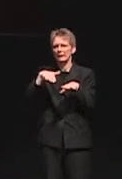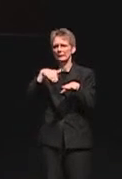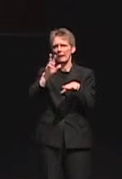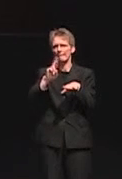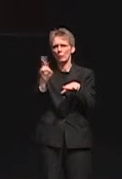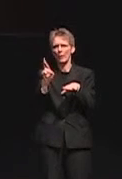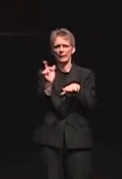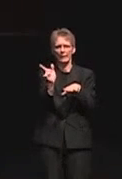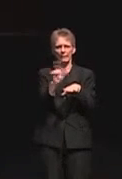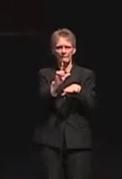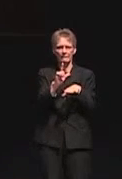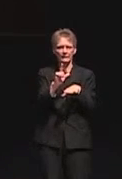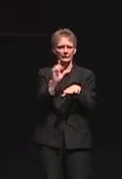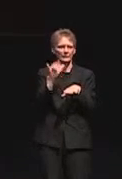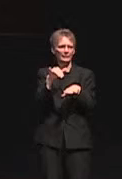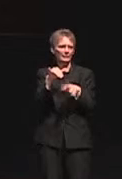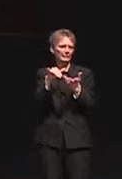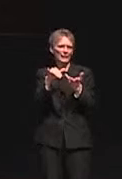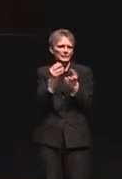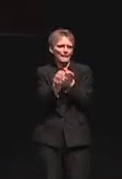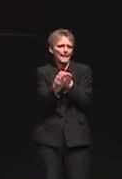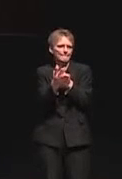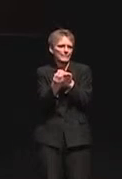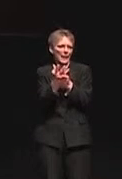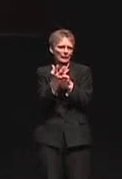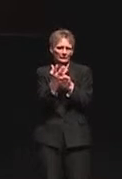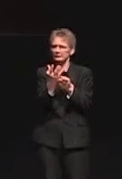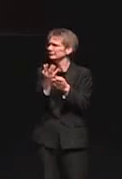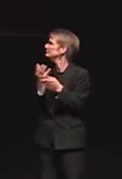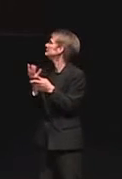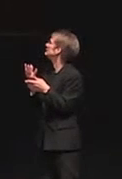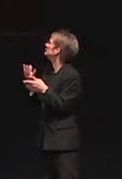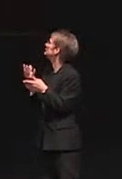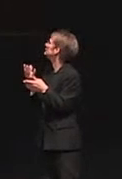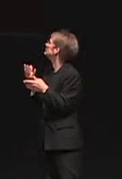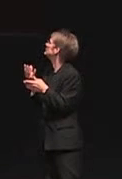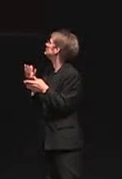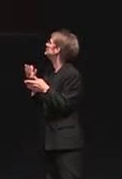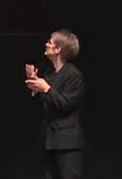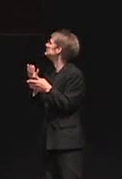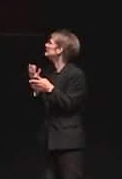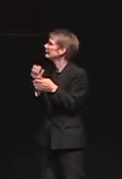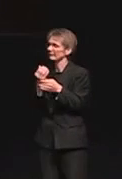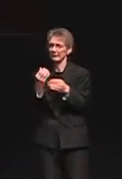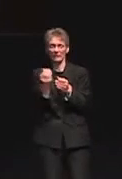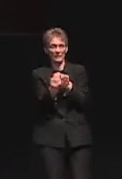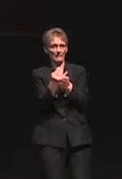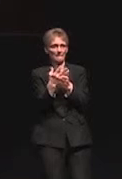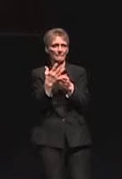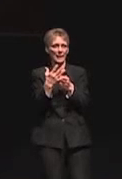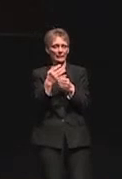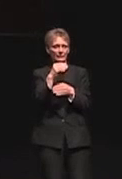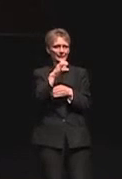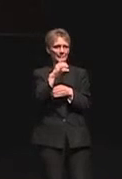left, that's vegetation, that's a plant, okay? So I put down this plant, I put the CD on the top, the thing in the